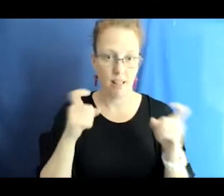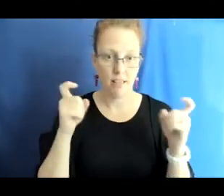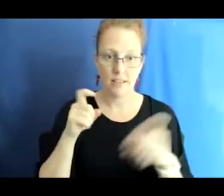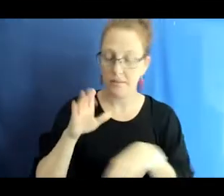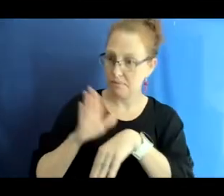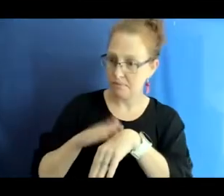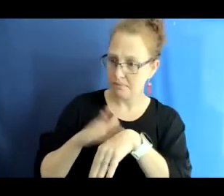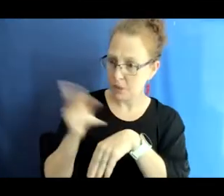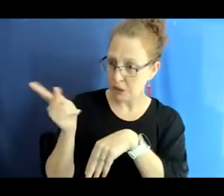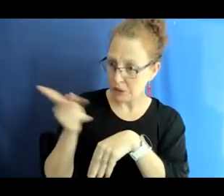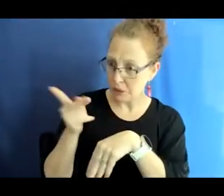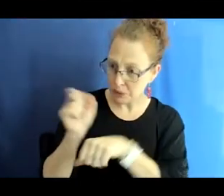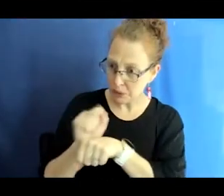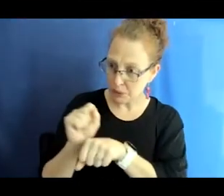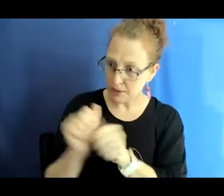you meet?